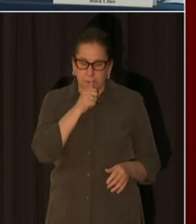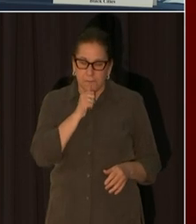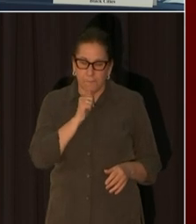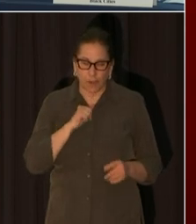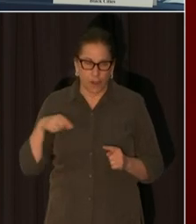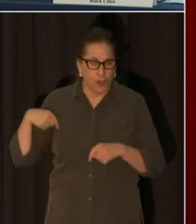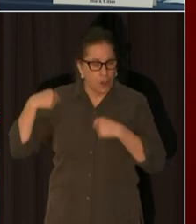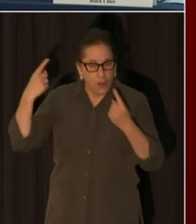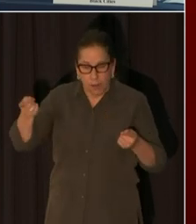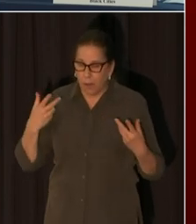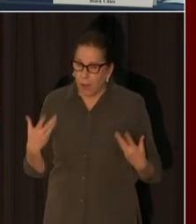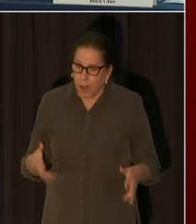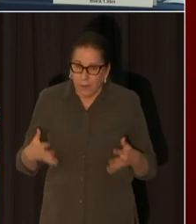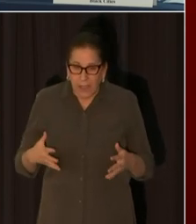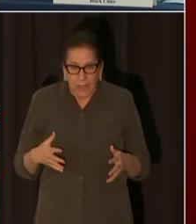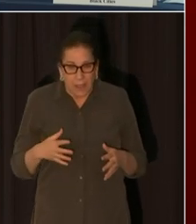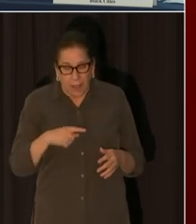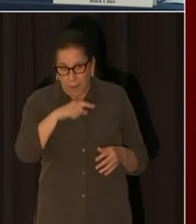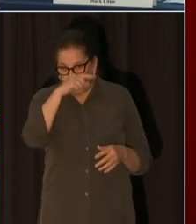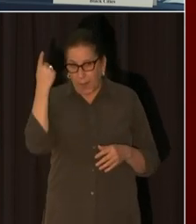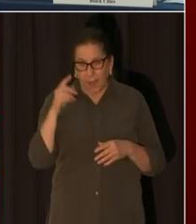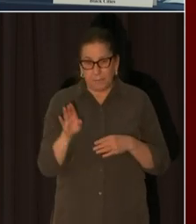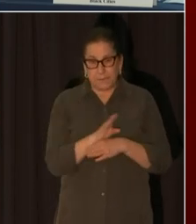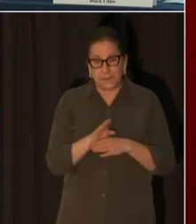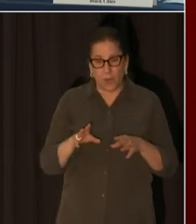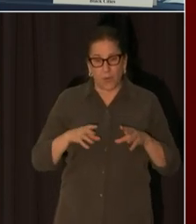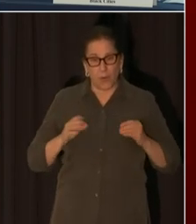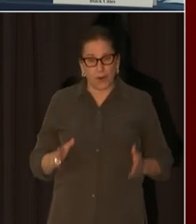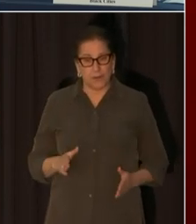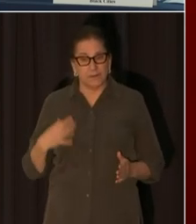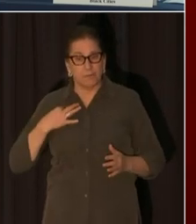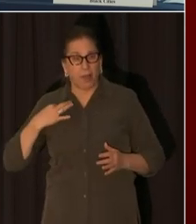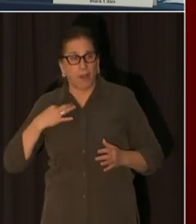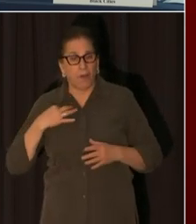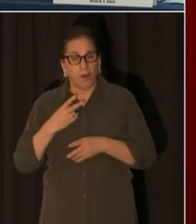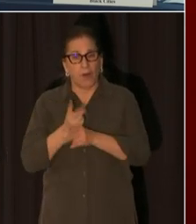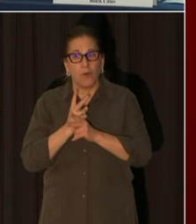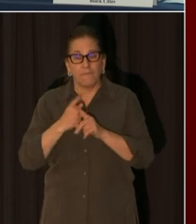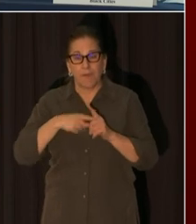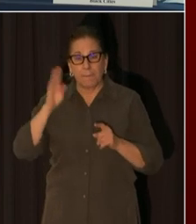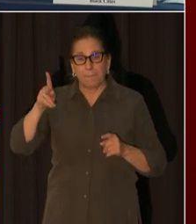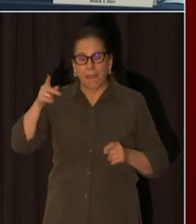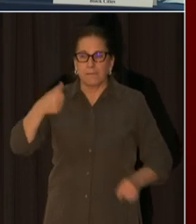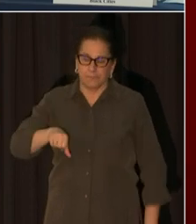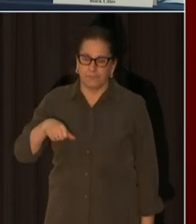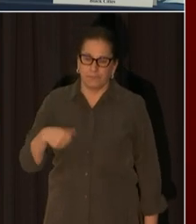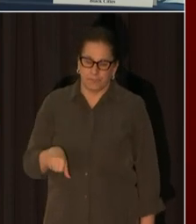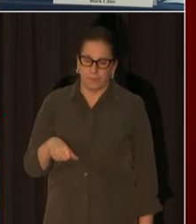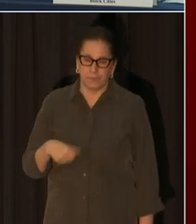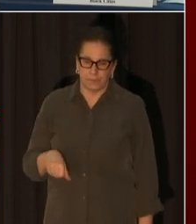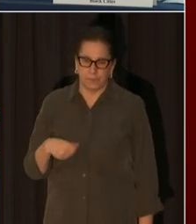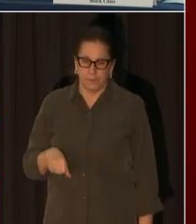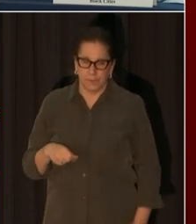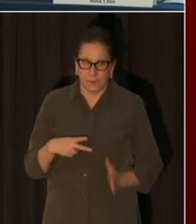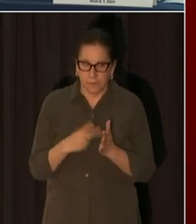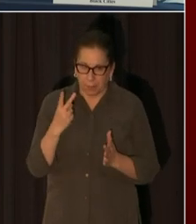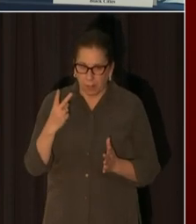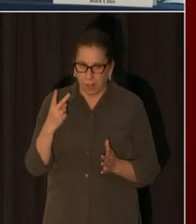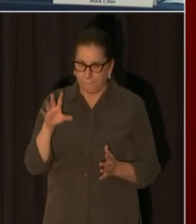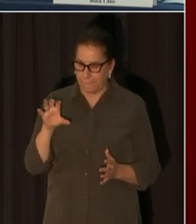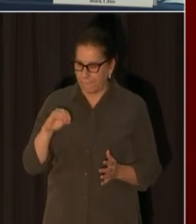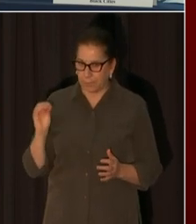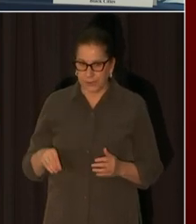Black entrepreneurs are denied bank loans more than twice as often than their white peers, 53% to 25%.